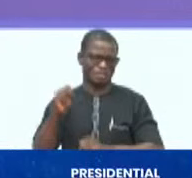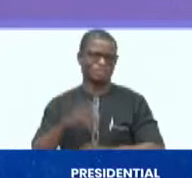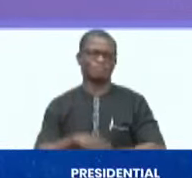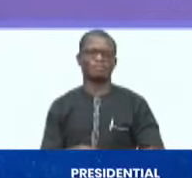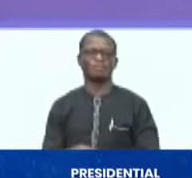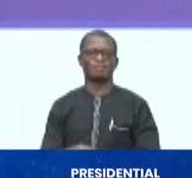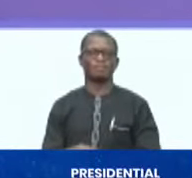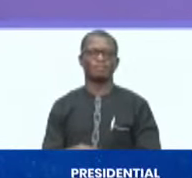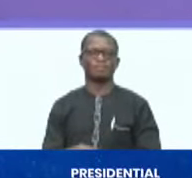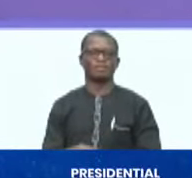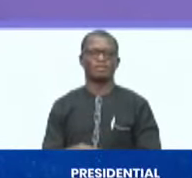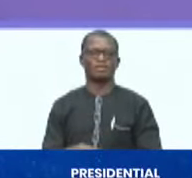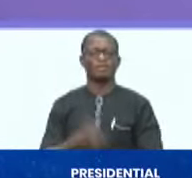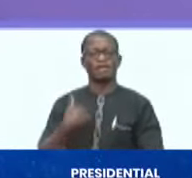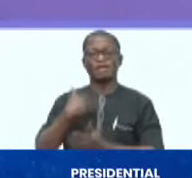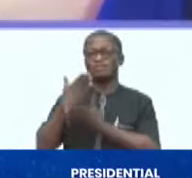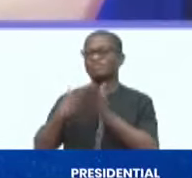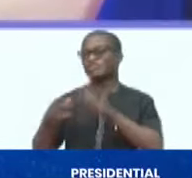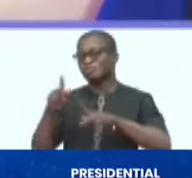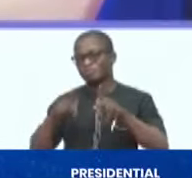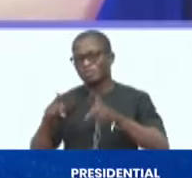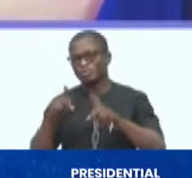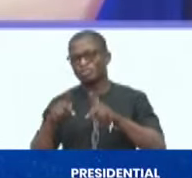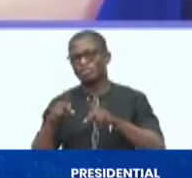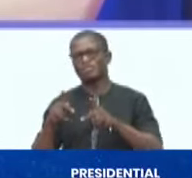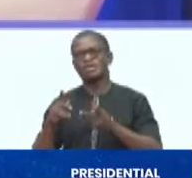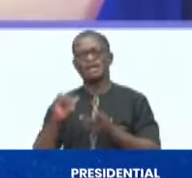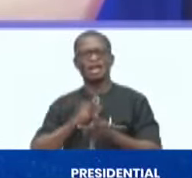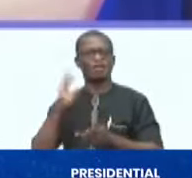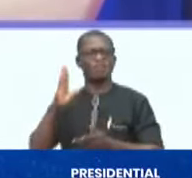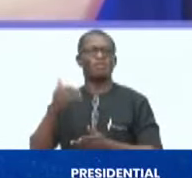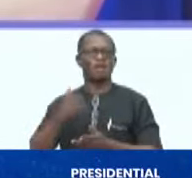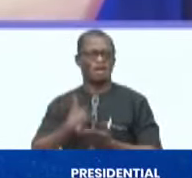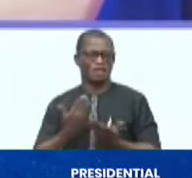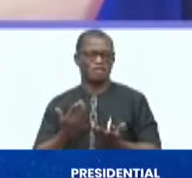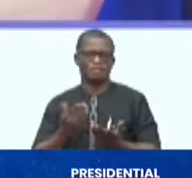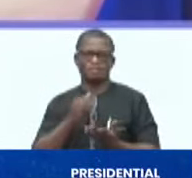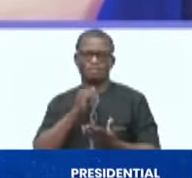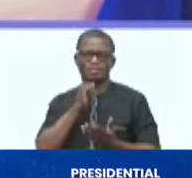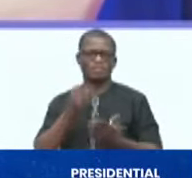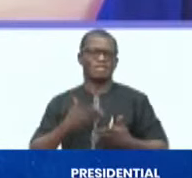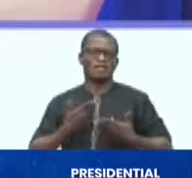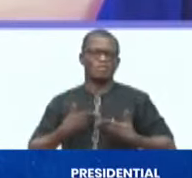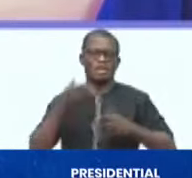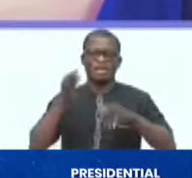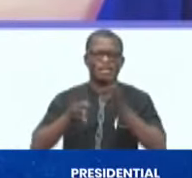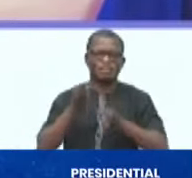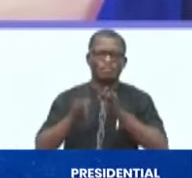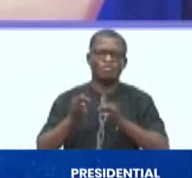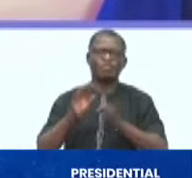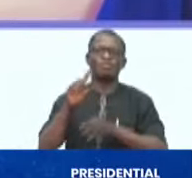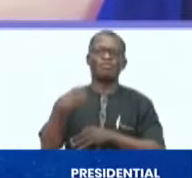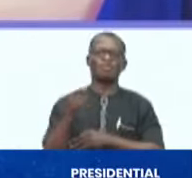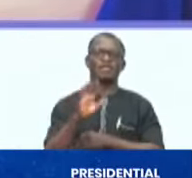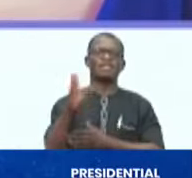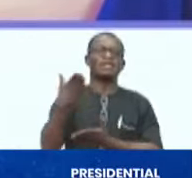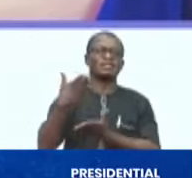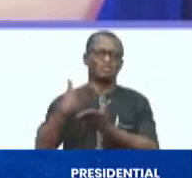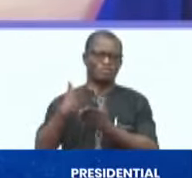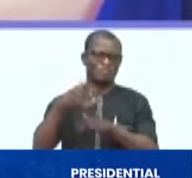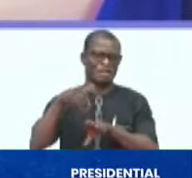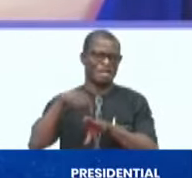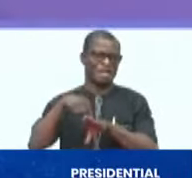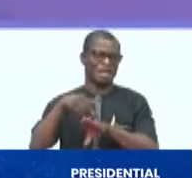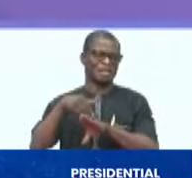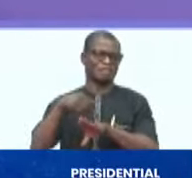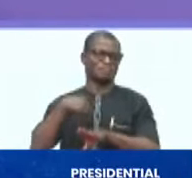They sent all sorts of people after me. I would have been a lot happier if only they stopped at me as